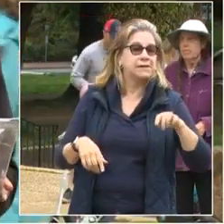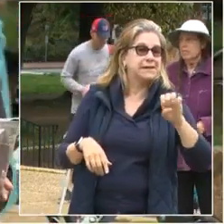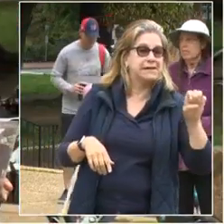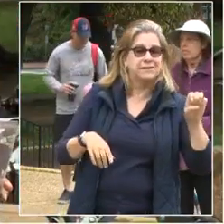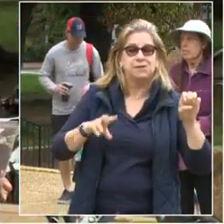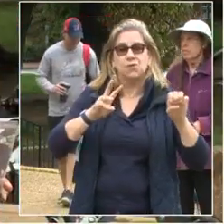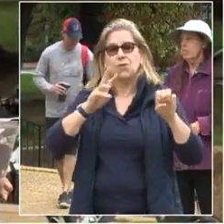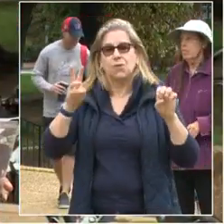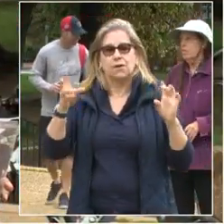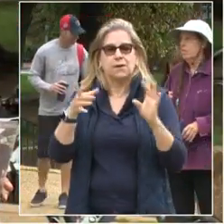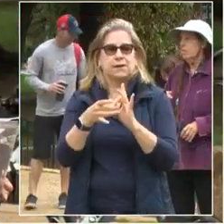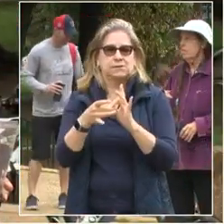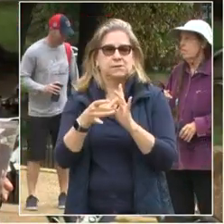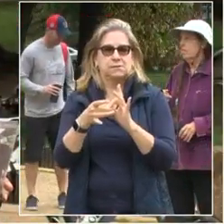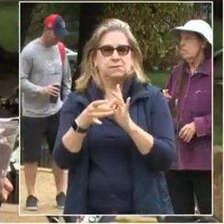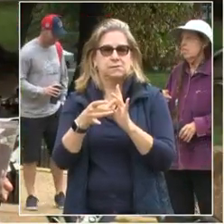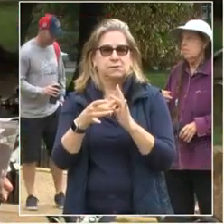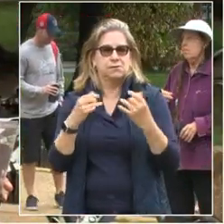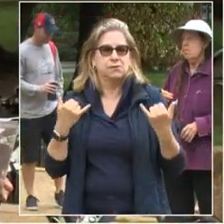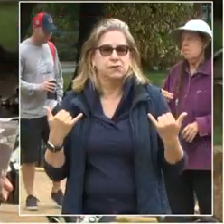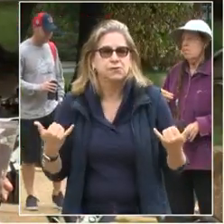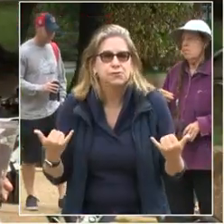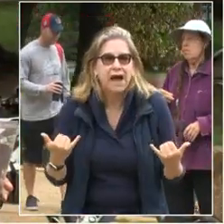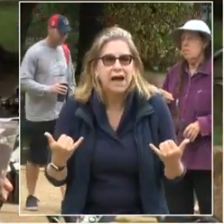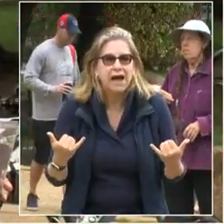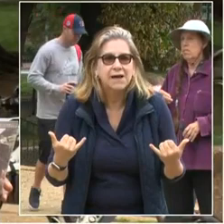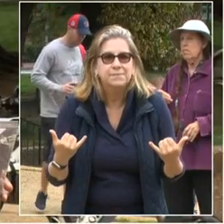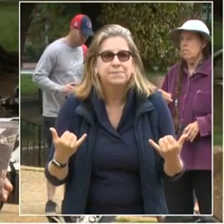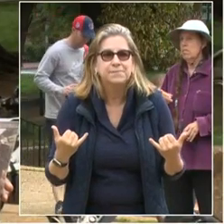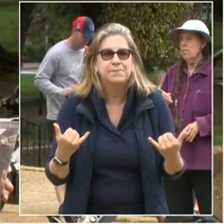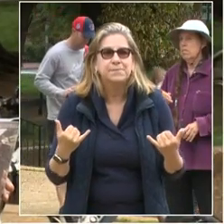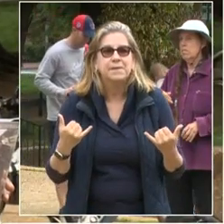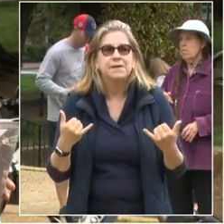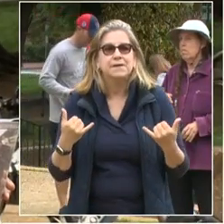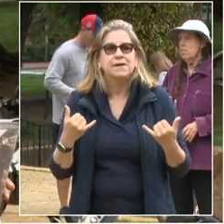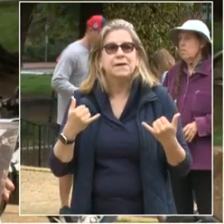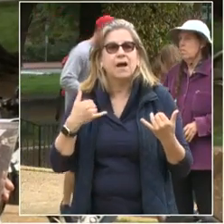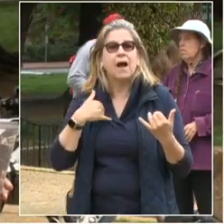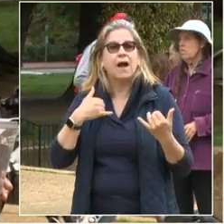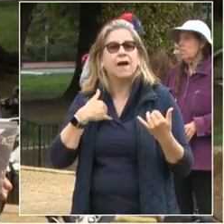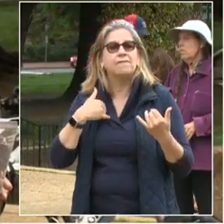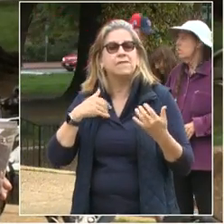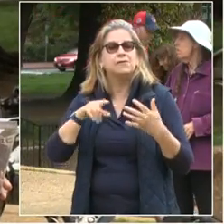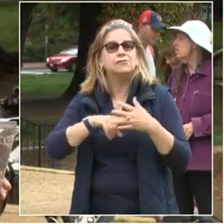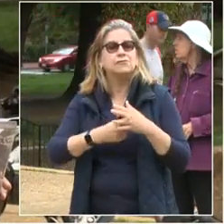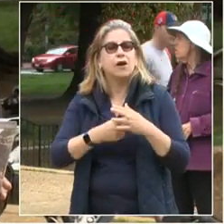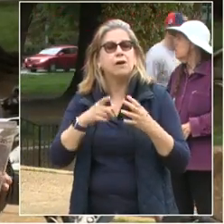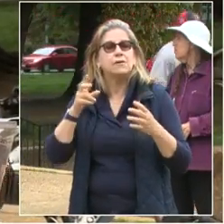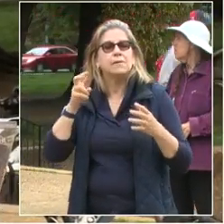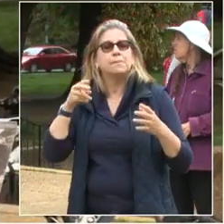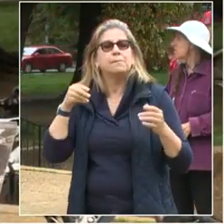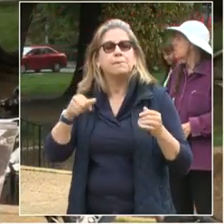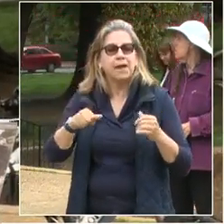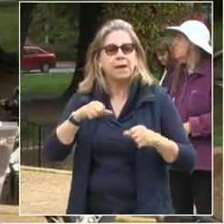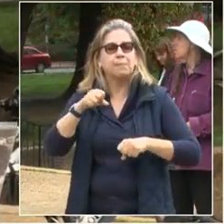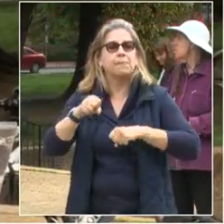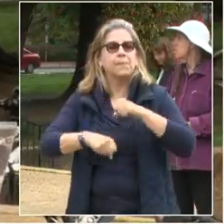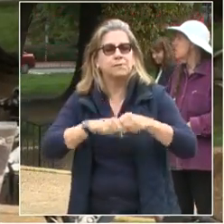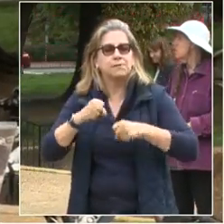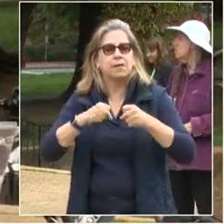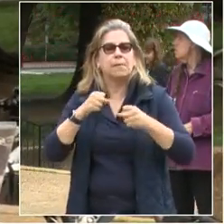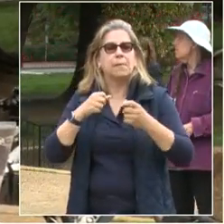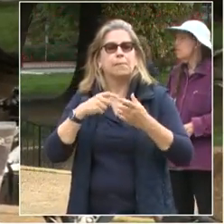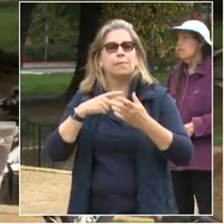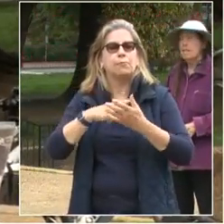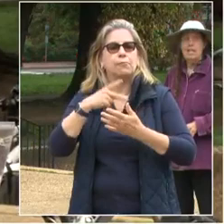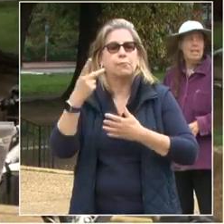information about our Get Paid to Pedal program that launched at this exact event last year. This program serves as a